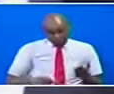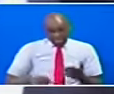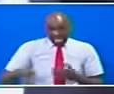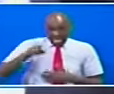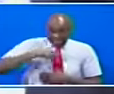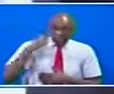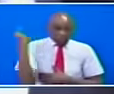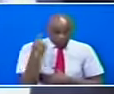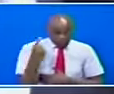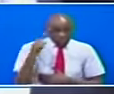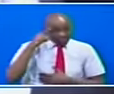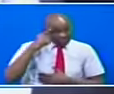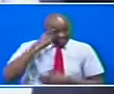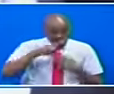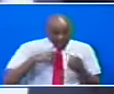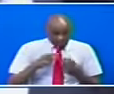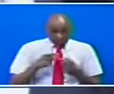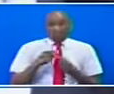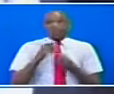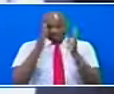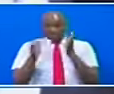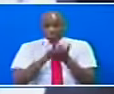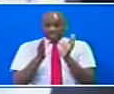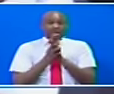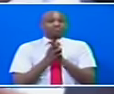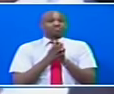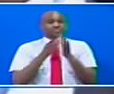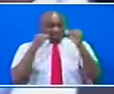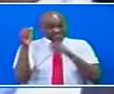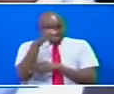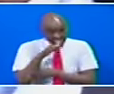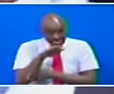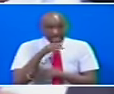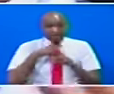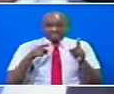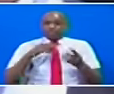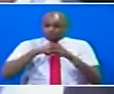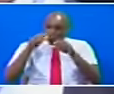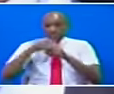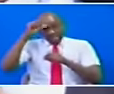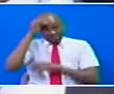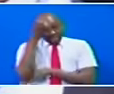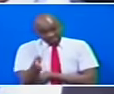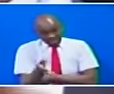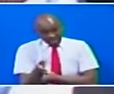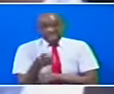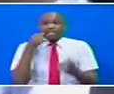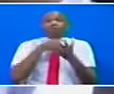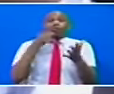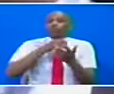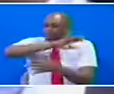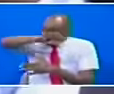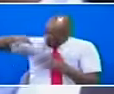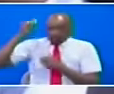only considering a flag bearer for NASA, but we are considering formation of a government, an all-inclusive